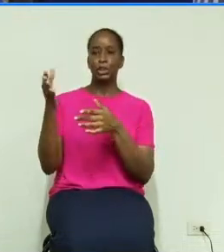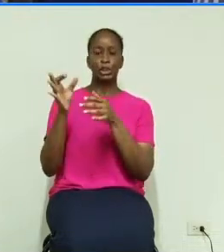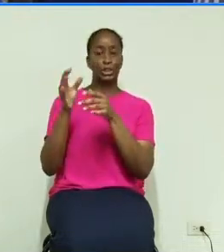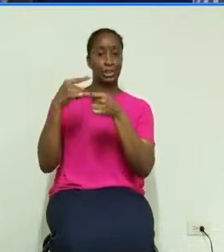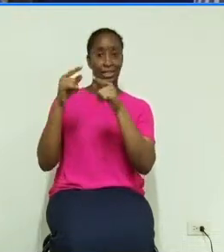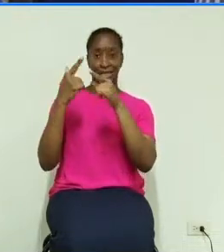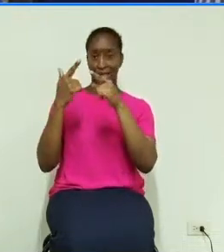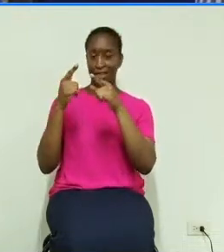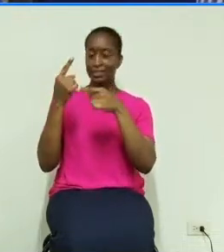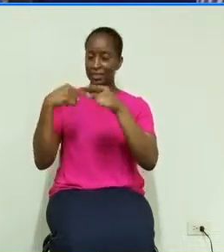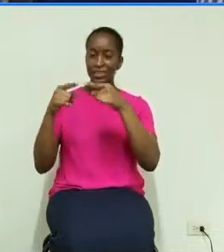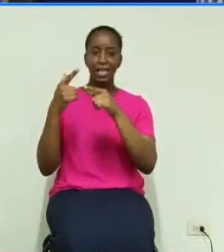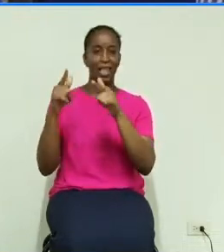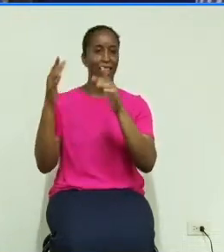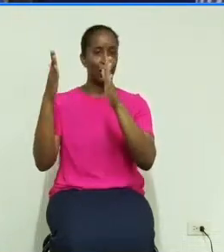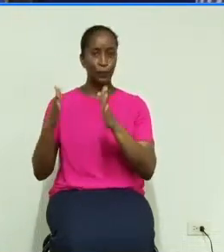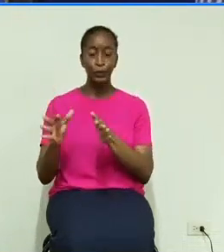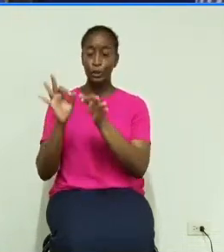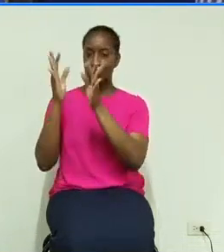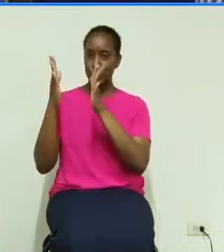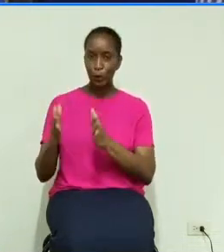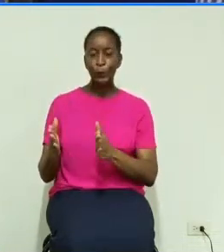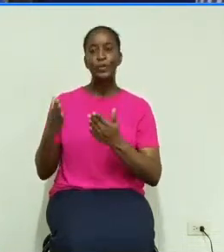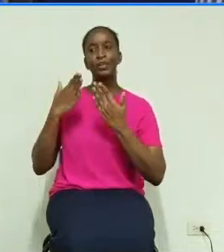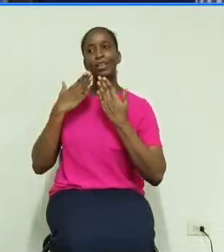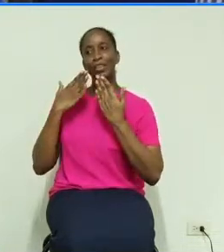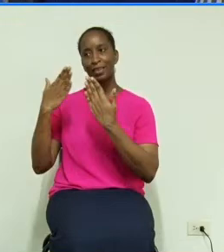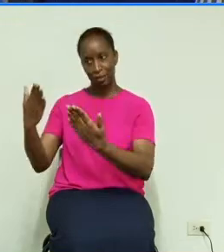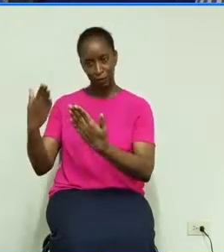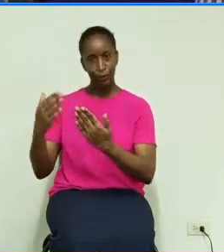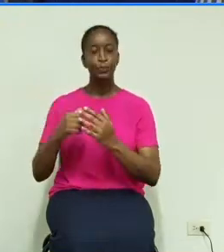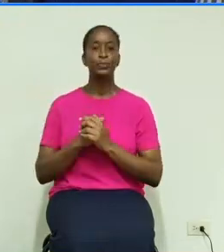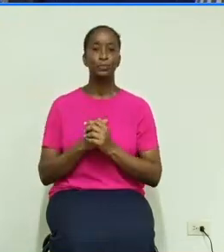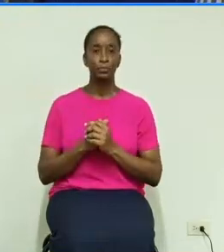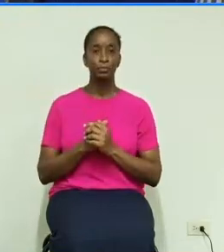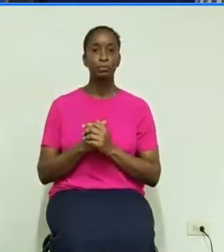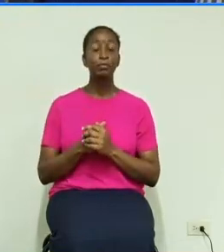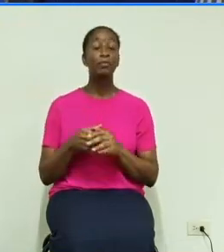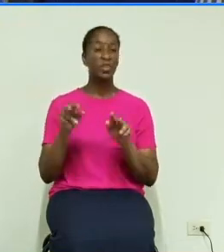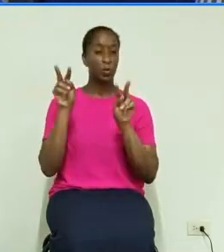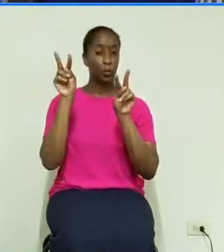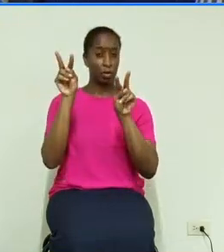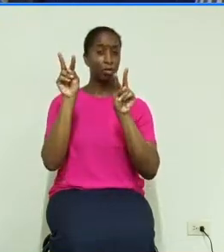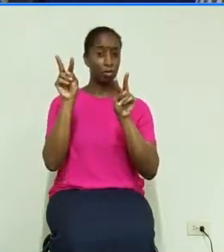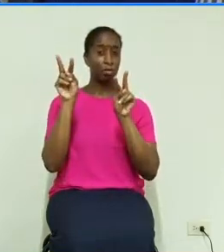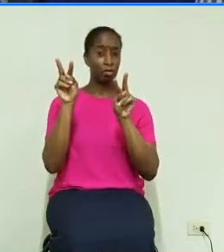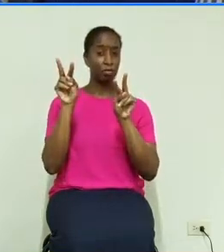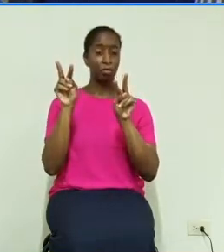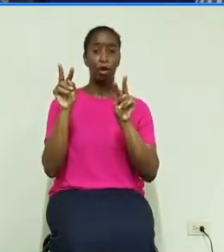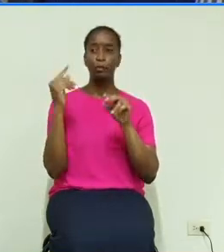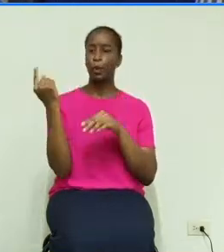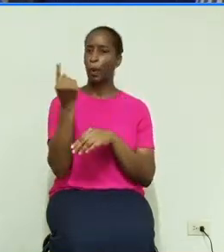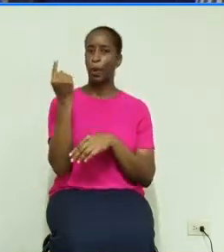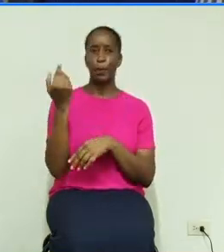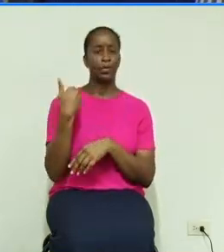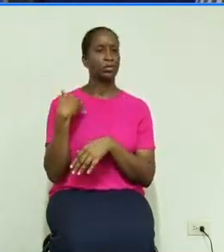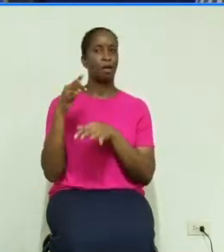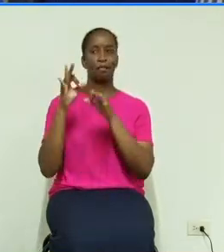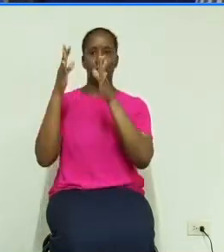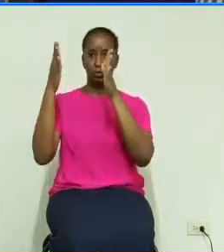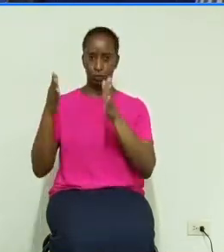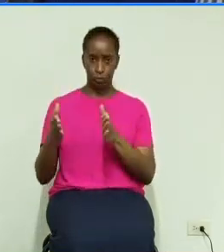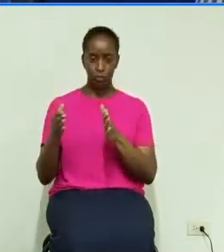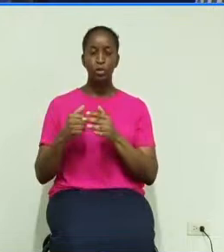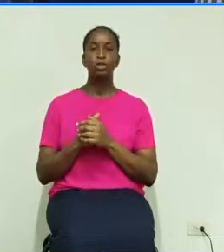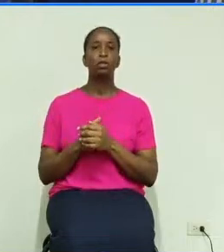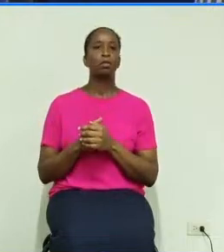say thank you very much. And we look forward to having that service provided at all times, and again to oversight.